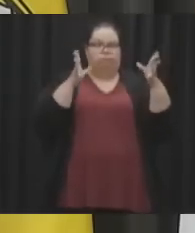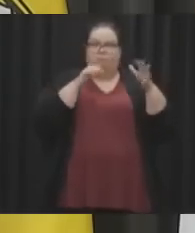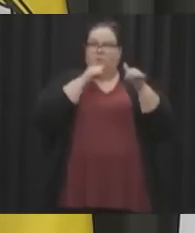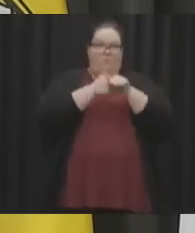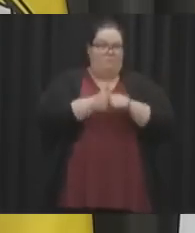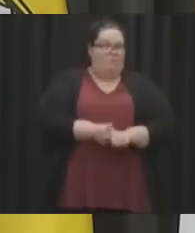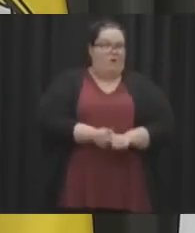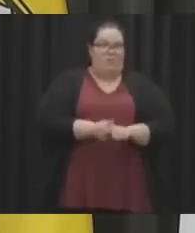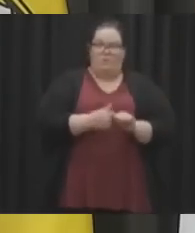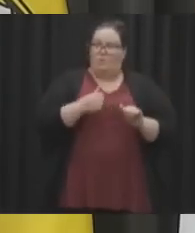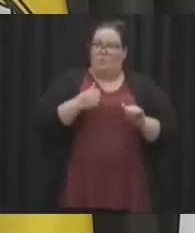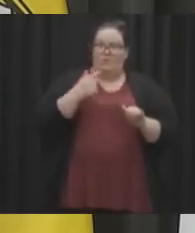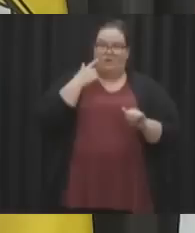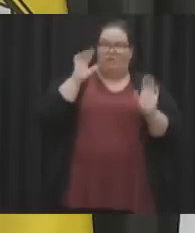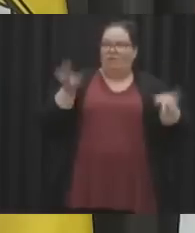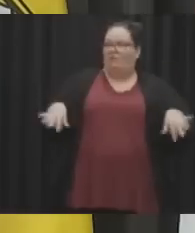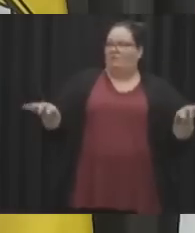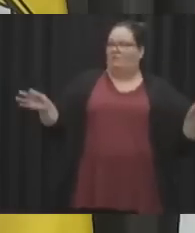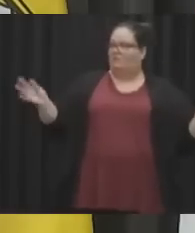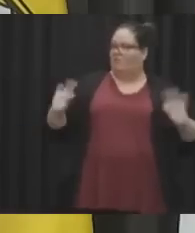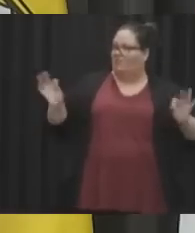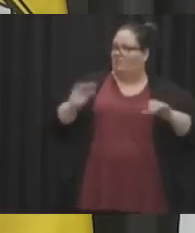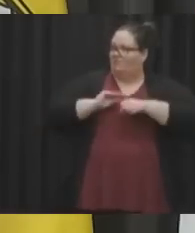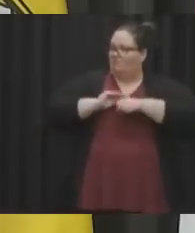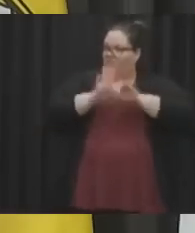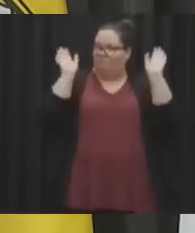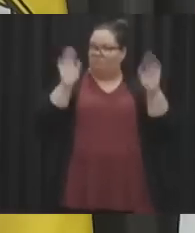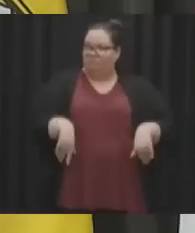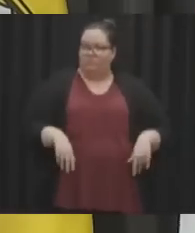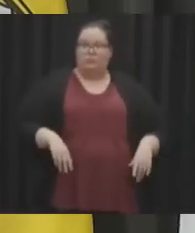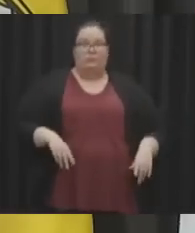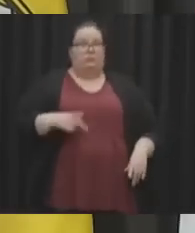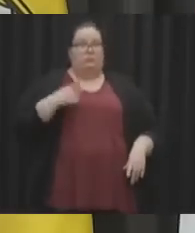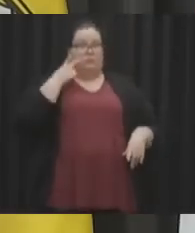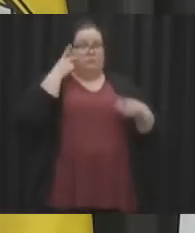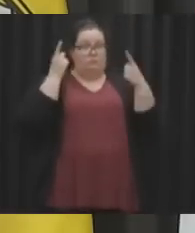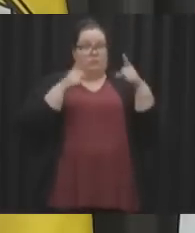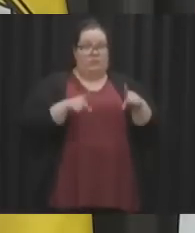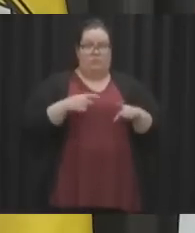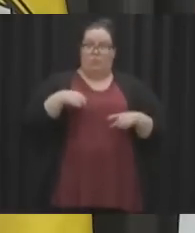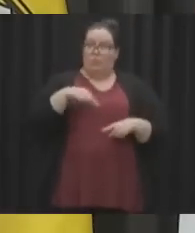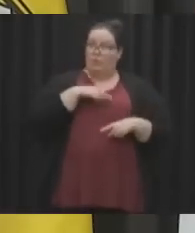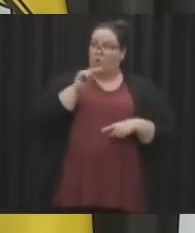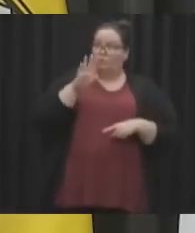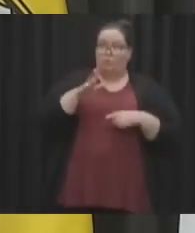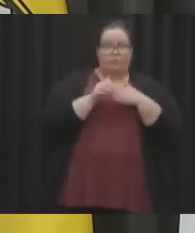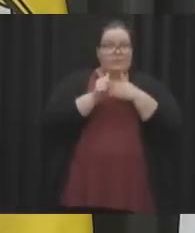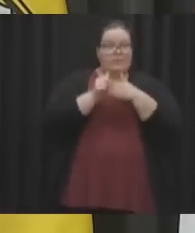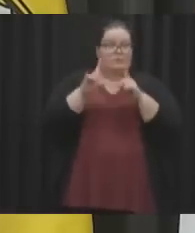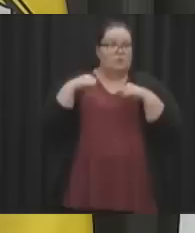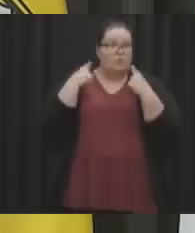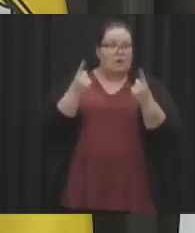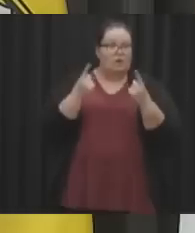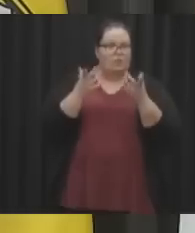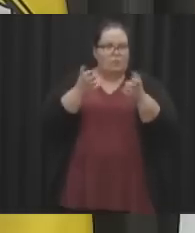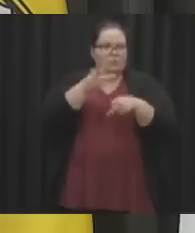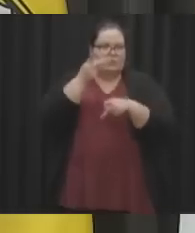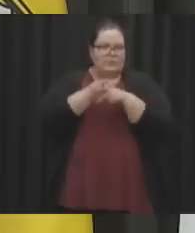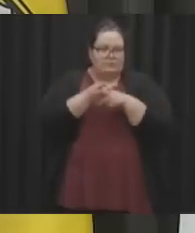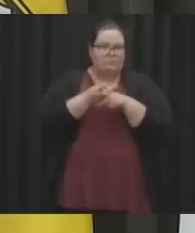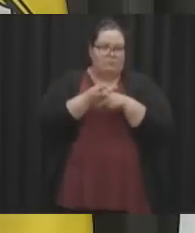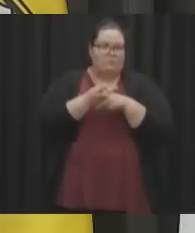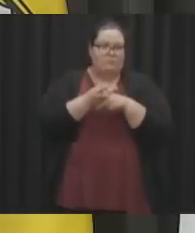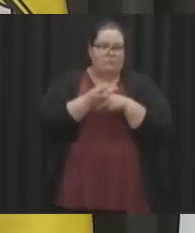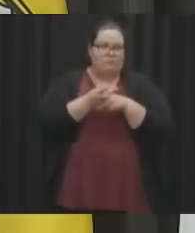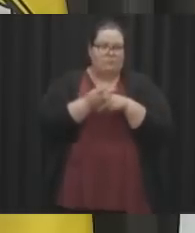this difficult time. If we head into Thanksgiving, I know I've canceled my trips. Say to my mom and dad right now, I'm